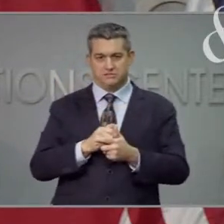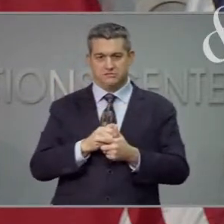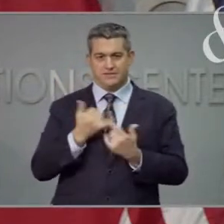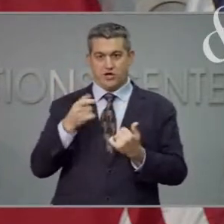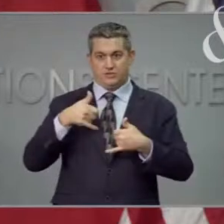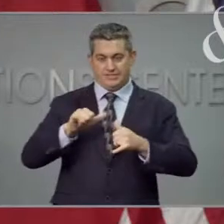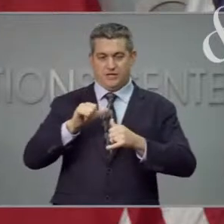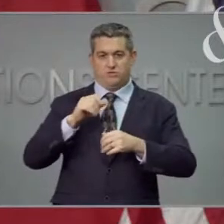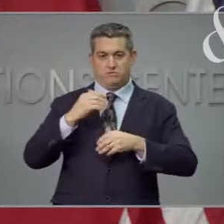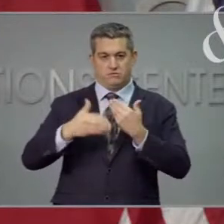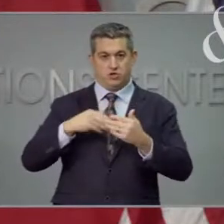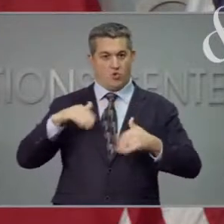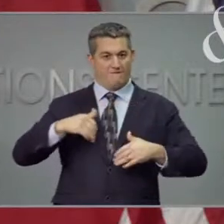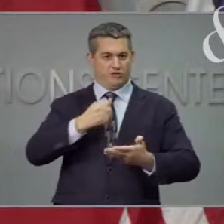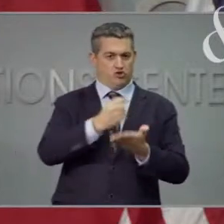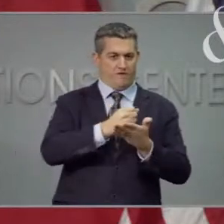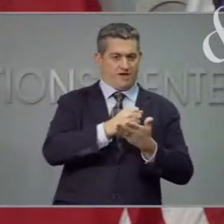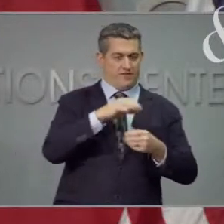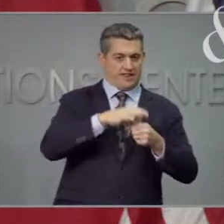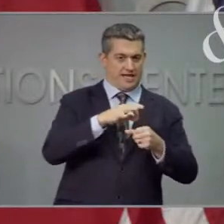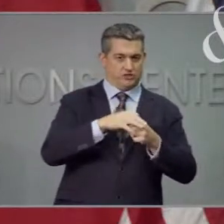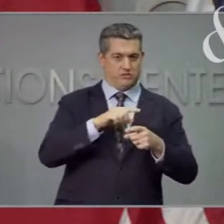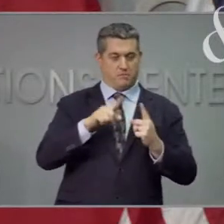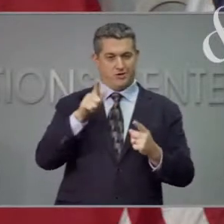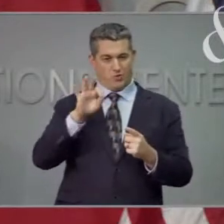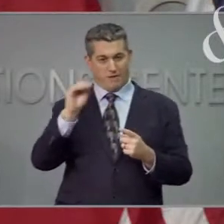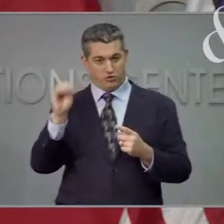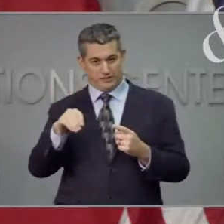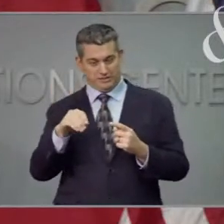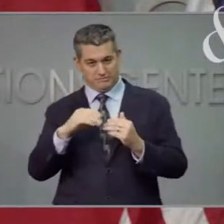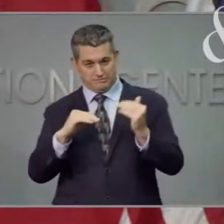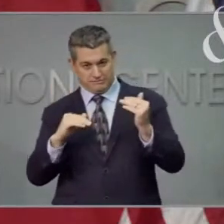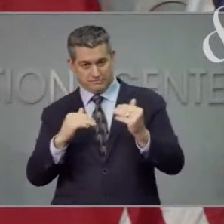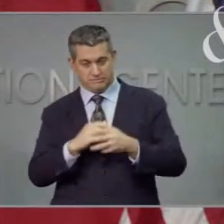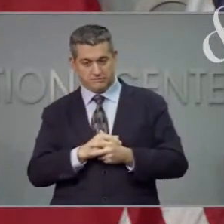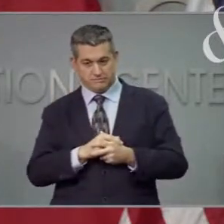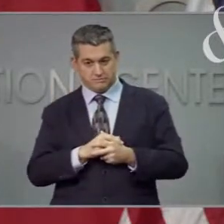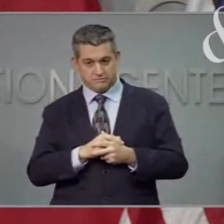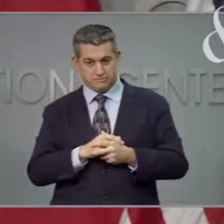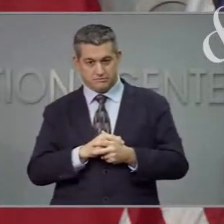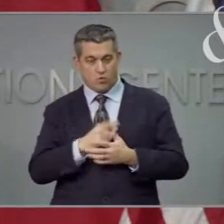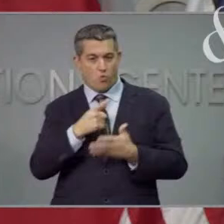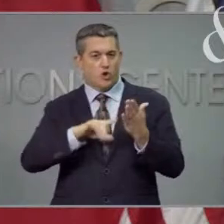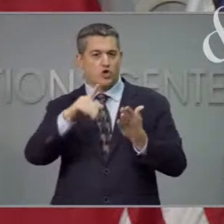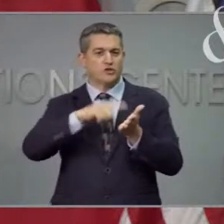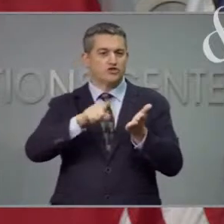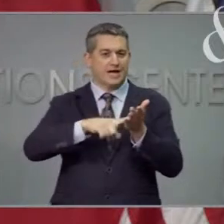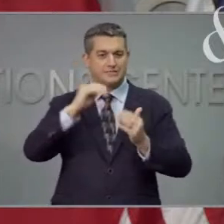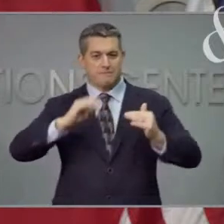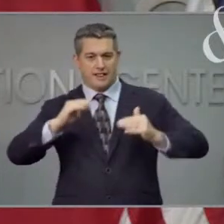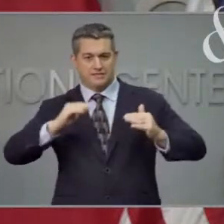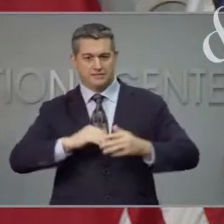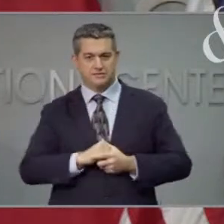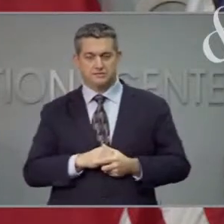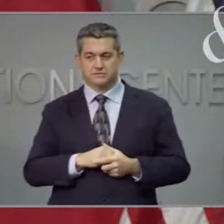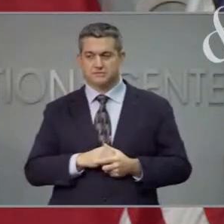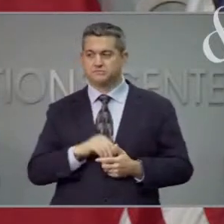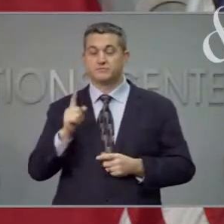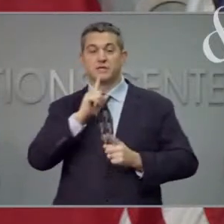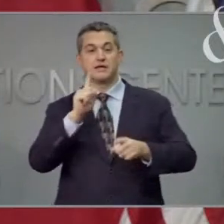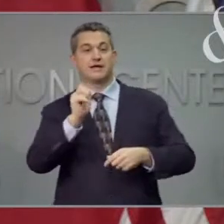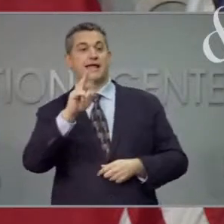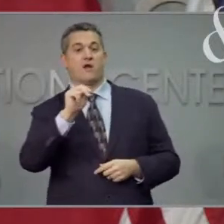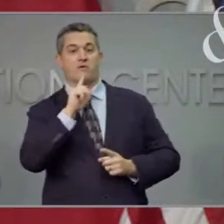through in having to actually certify the election and go through your checks and balances? So we don't look at